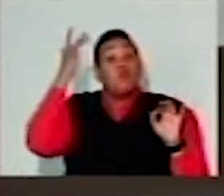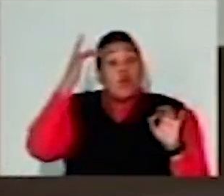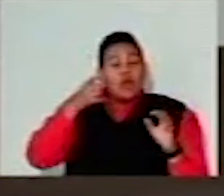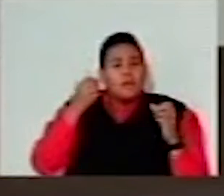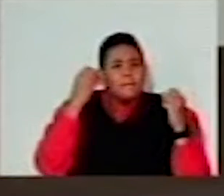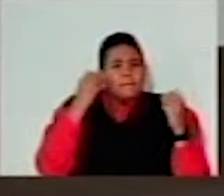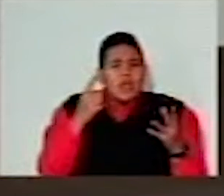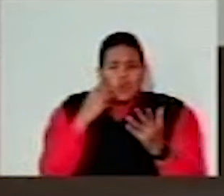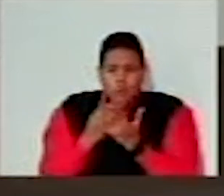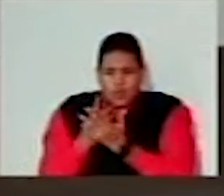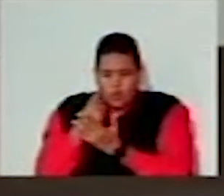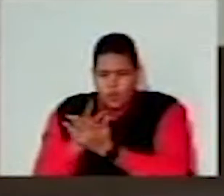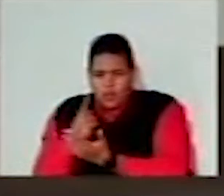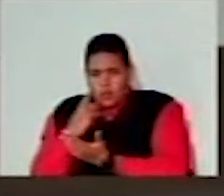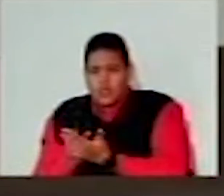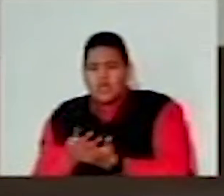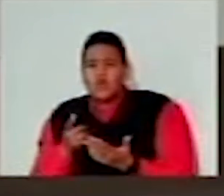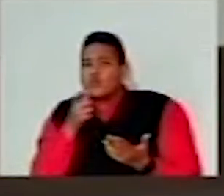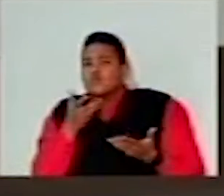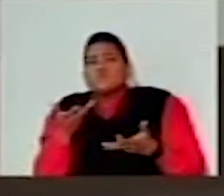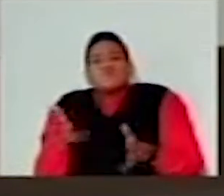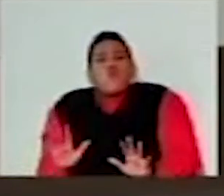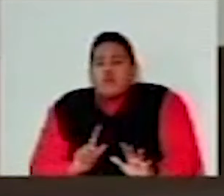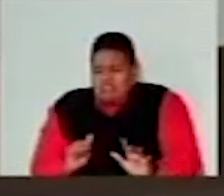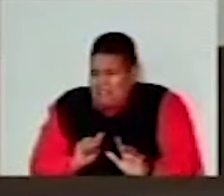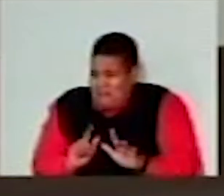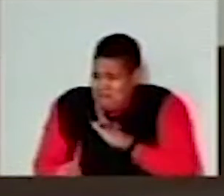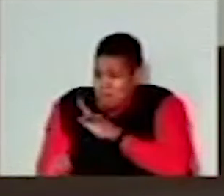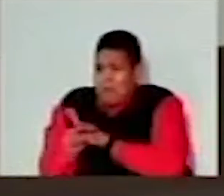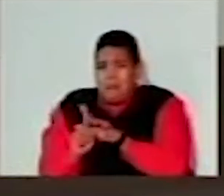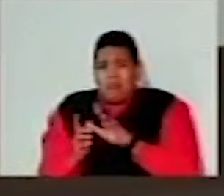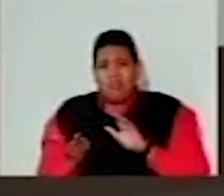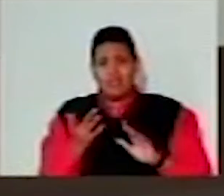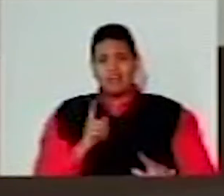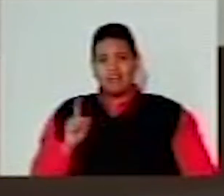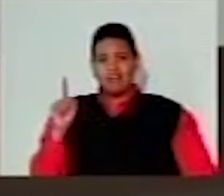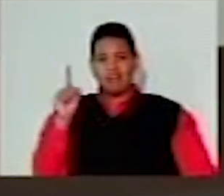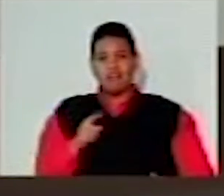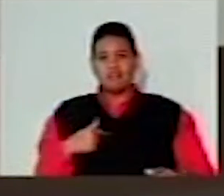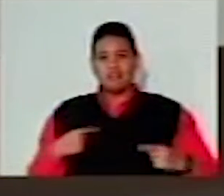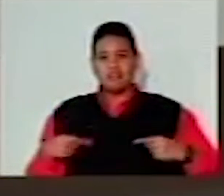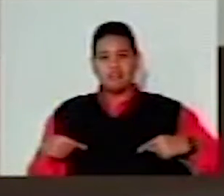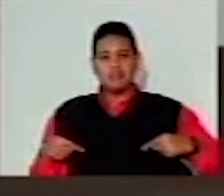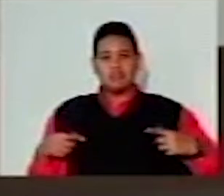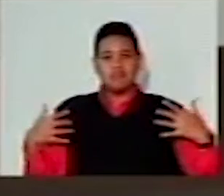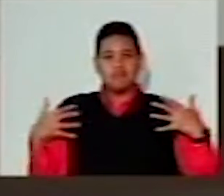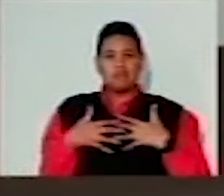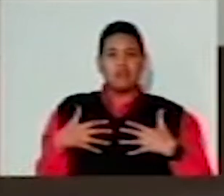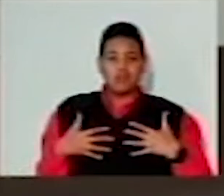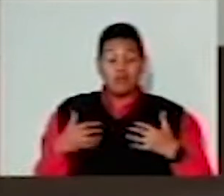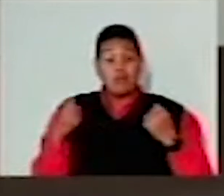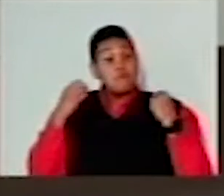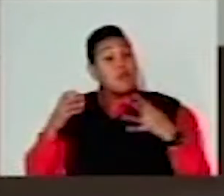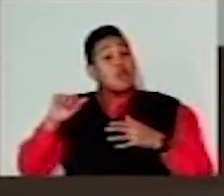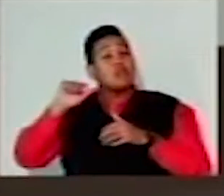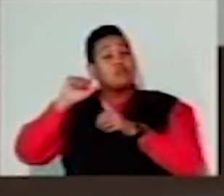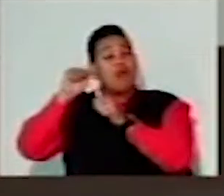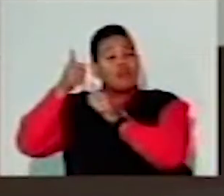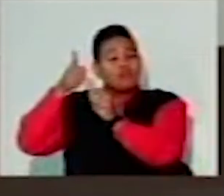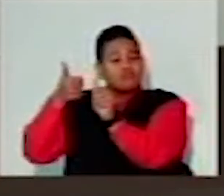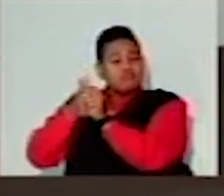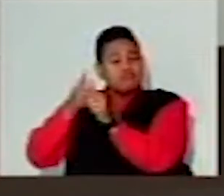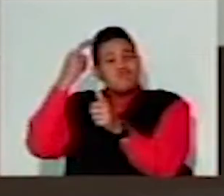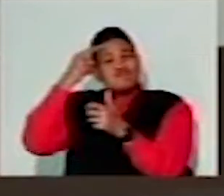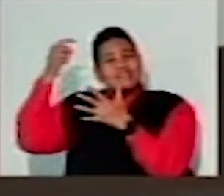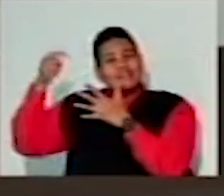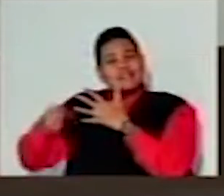many witnesses who don't want to appear in court because of fear and for many other reasons. So to that